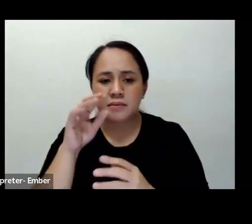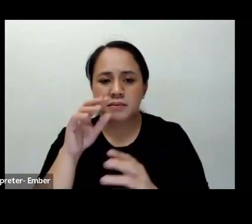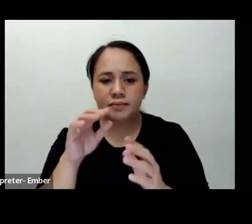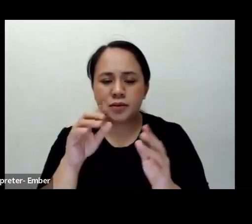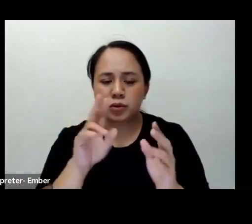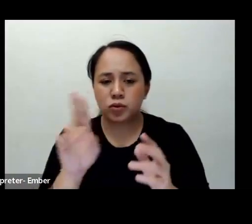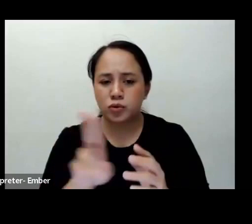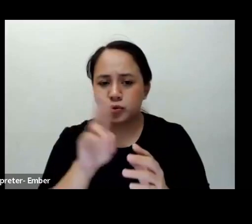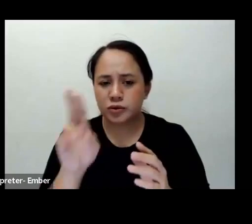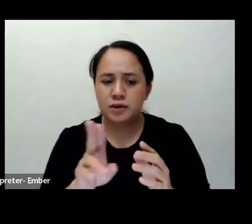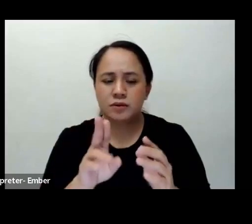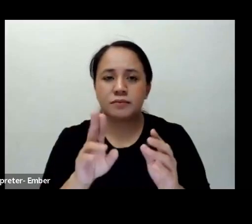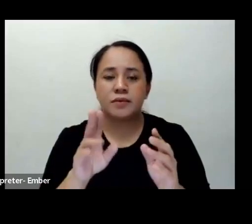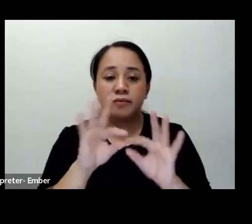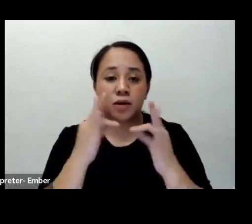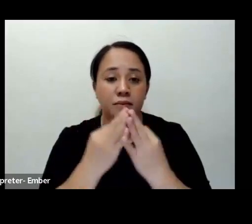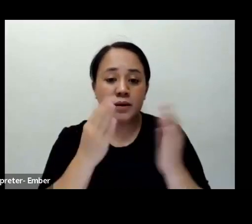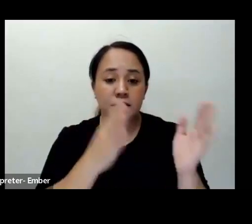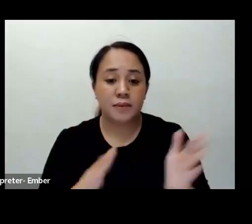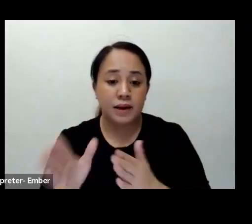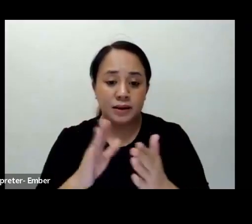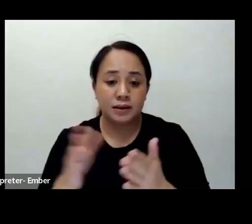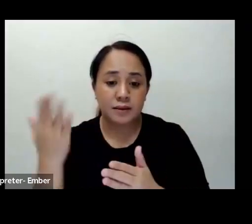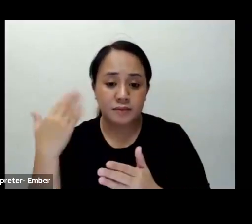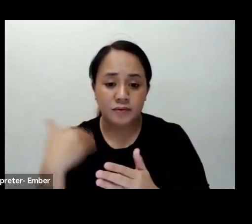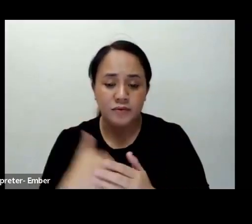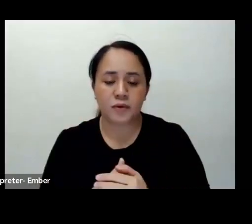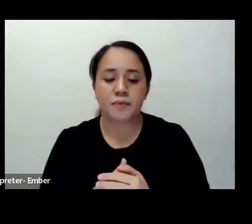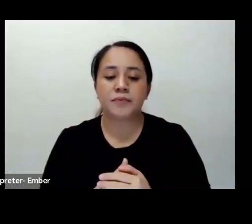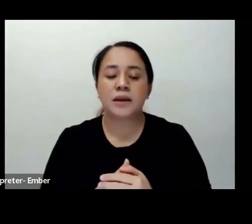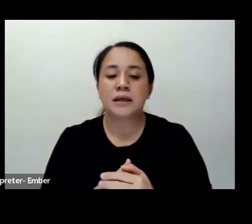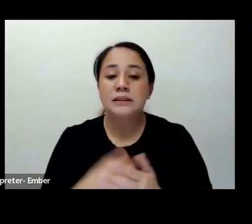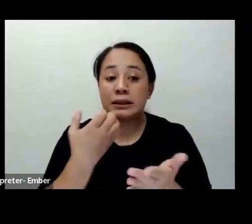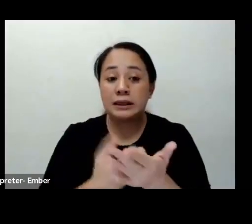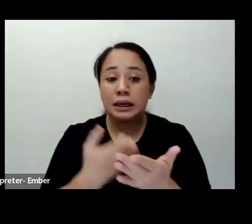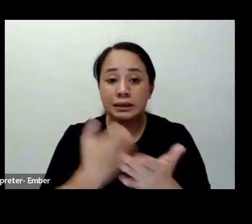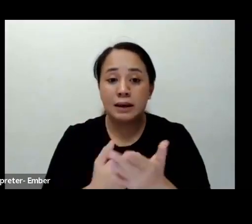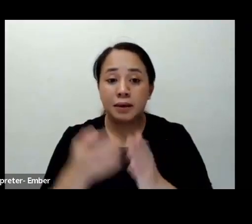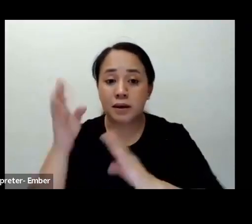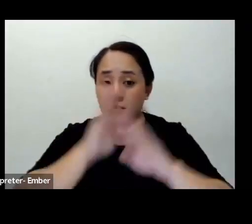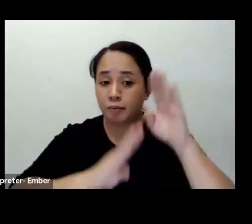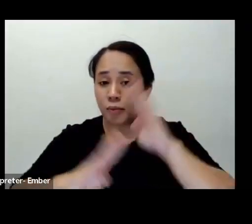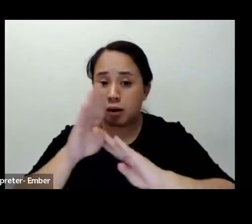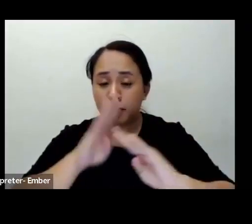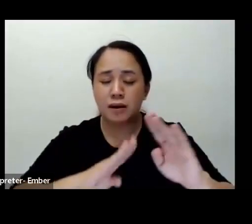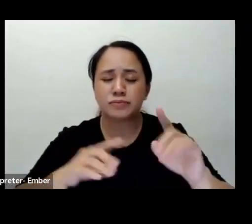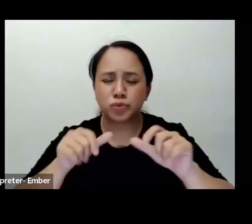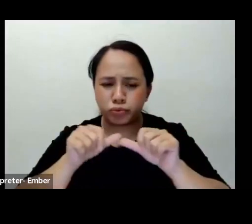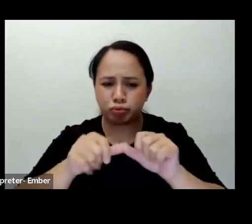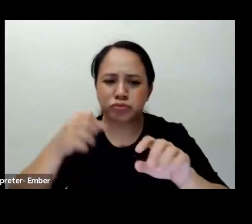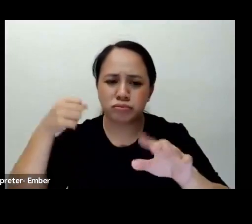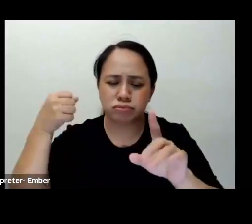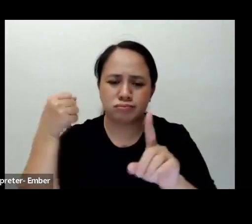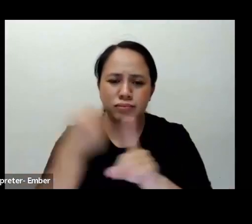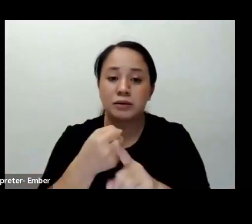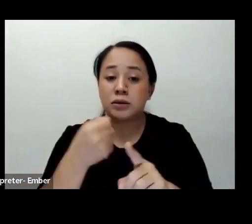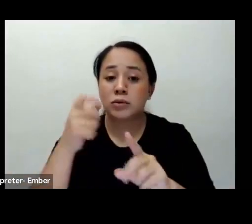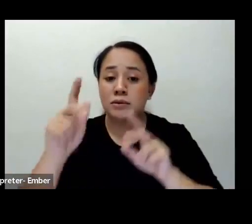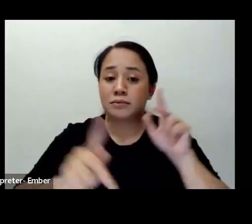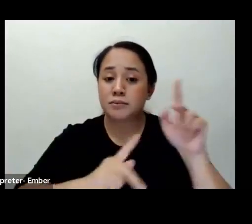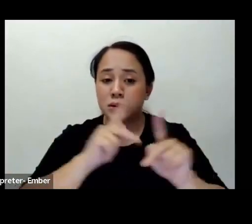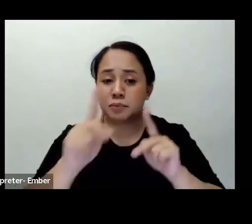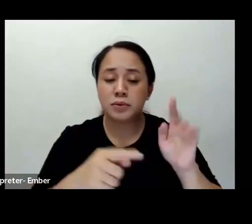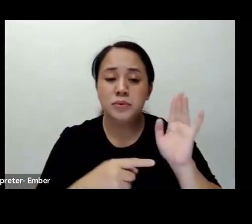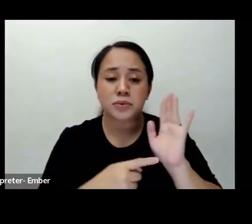a decade ago. Second, the economic crisis will continue to have an impact on our population, and as